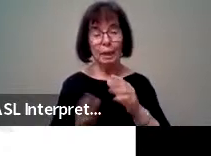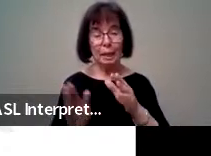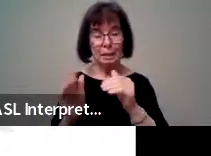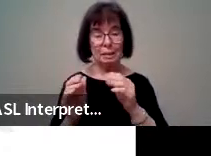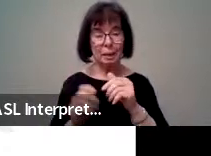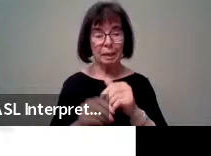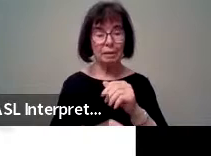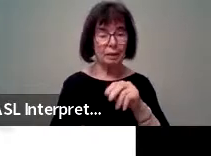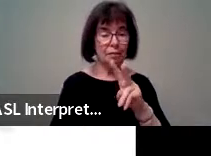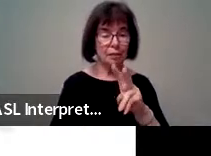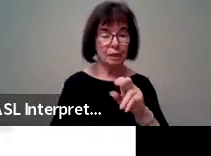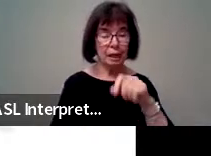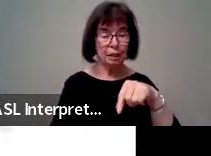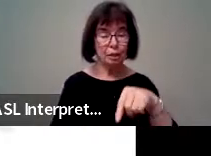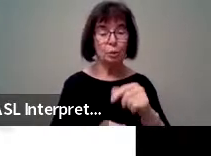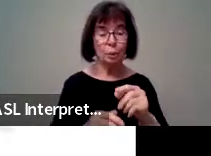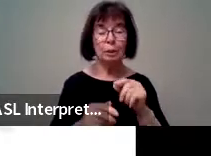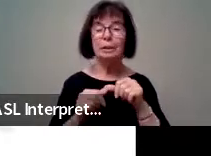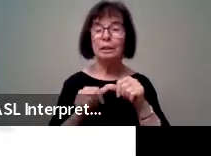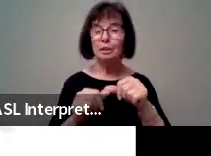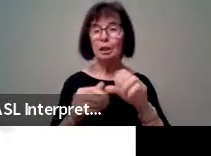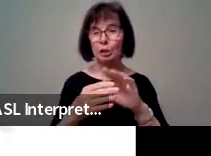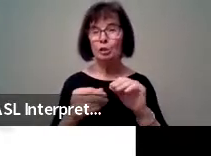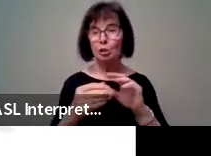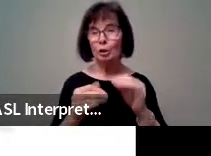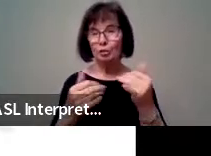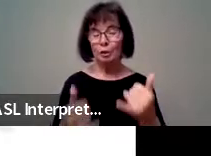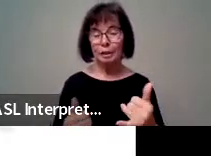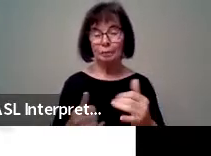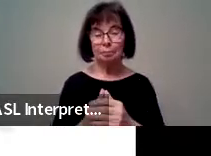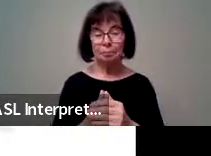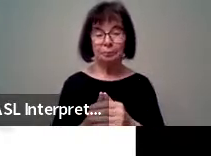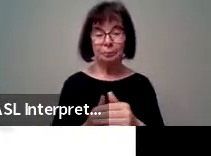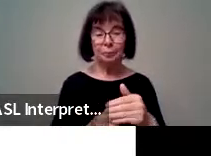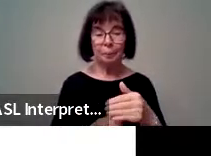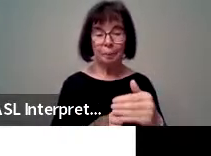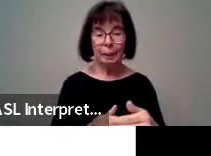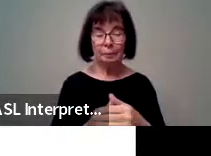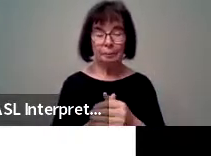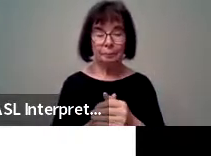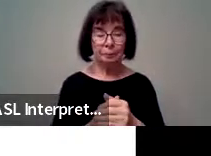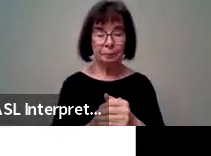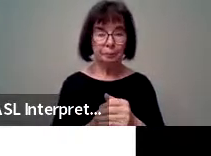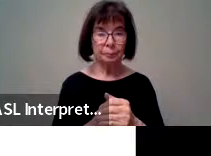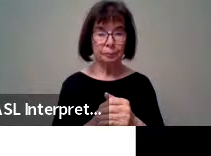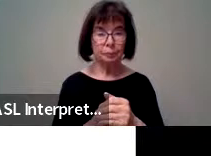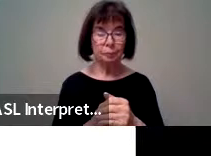BA2 will continue to be the story for the time being. Next slide.